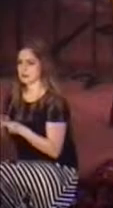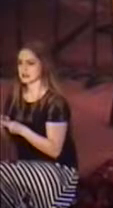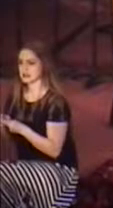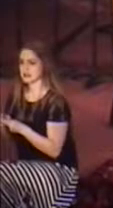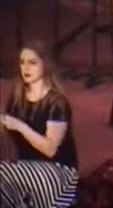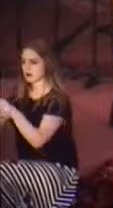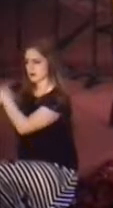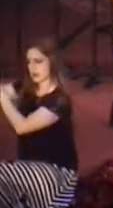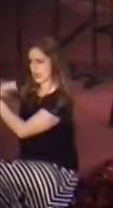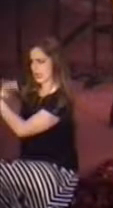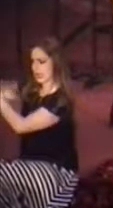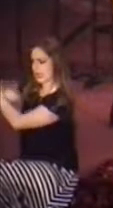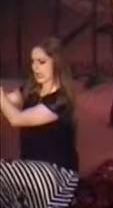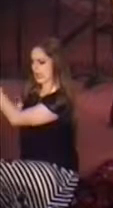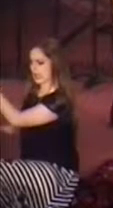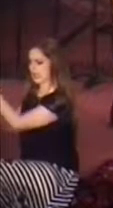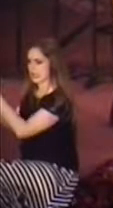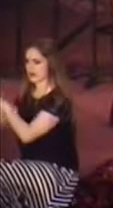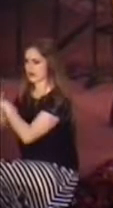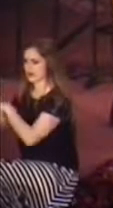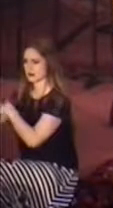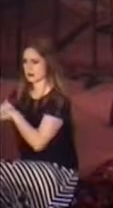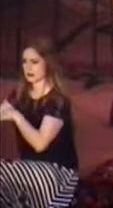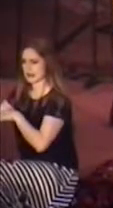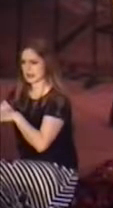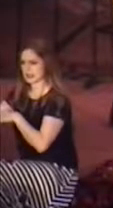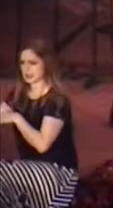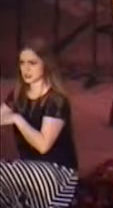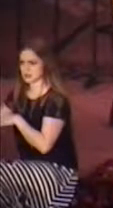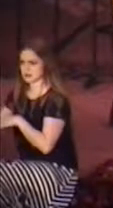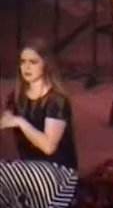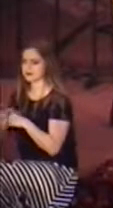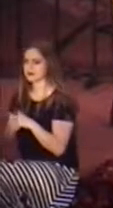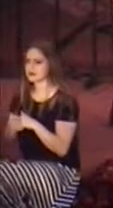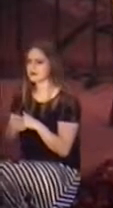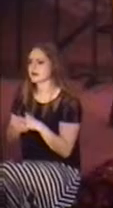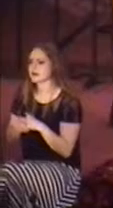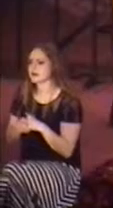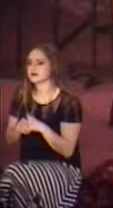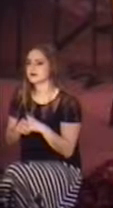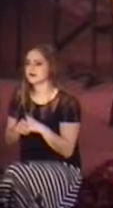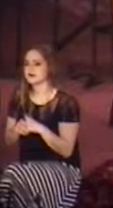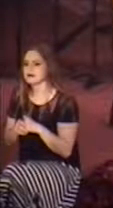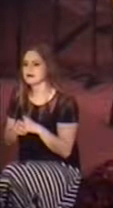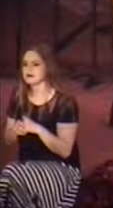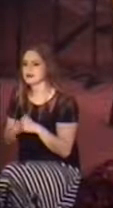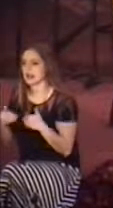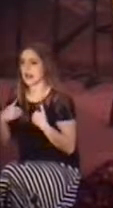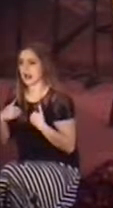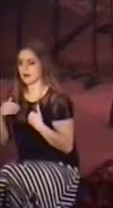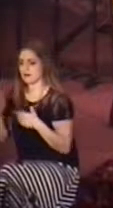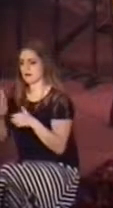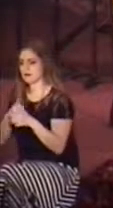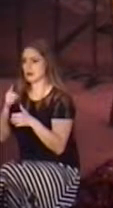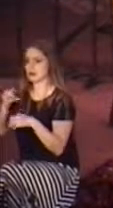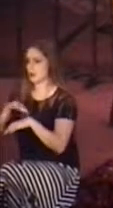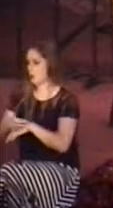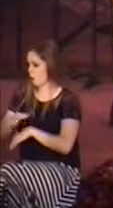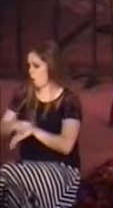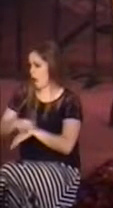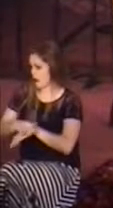in it. It makes no sense to me. It never did. But the parents were trying to keep us from cavities, I guess. But I like to, you know, I got my first watch in my stocking. You know, that Timex.